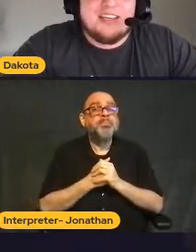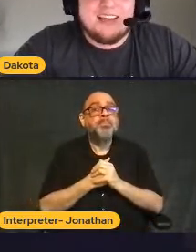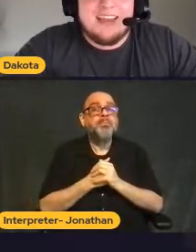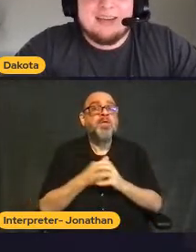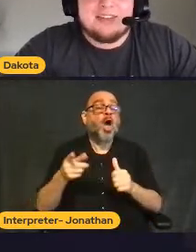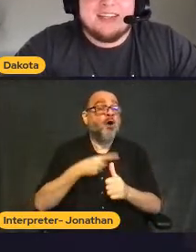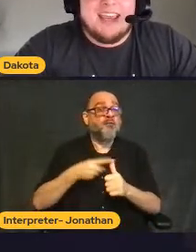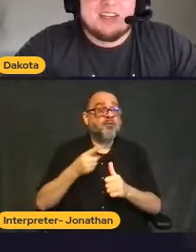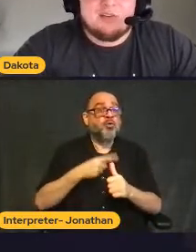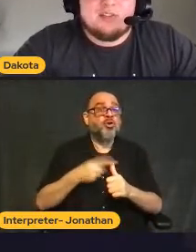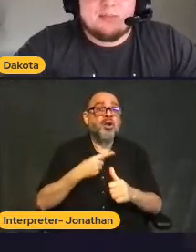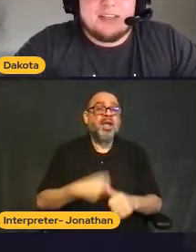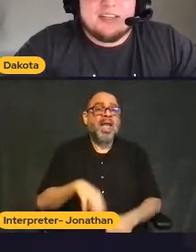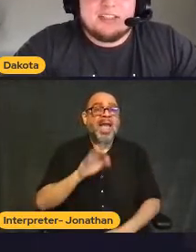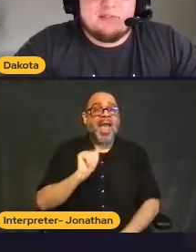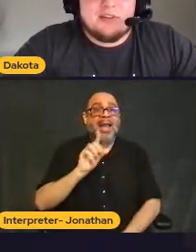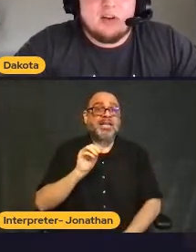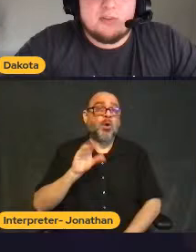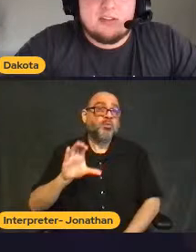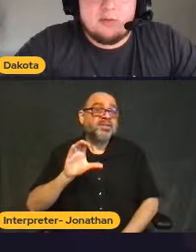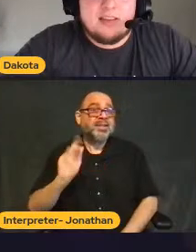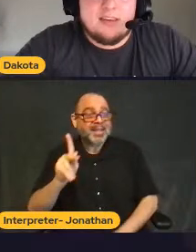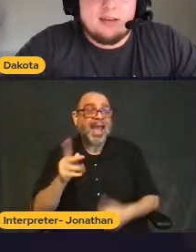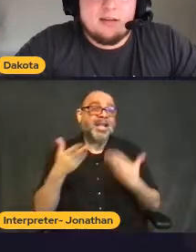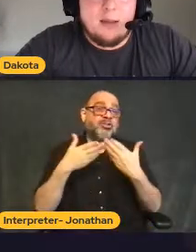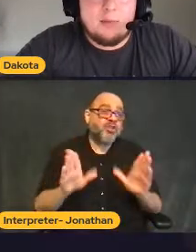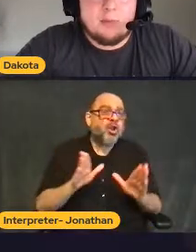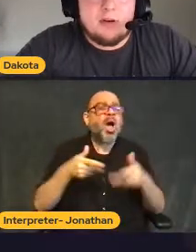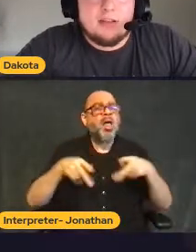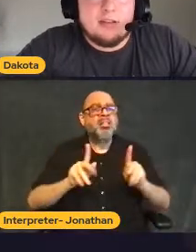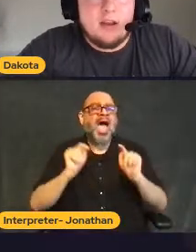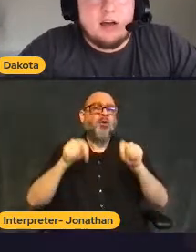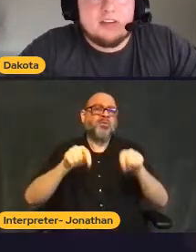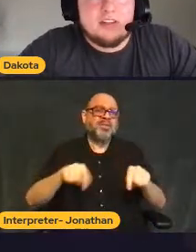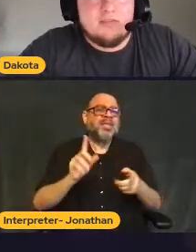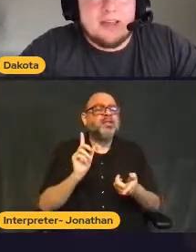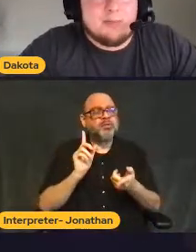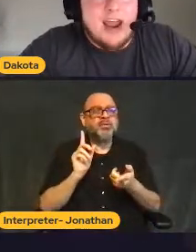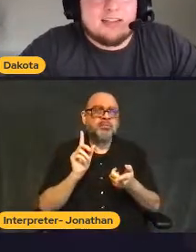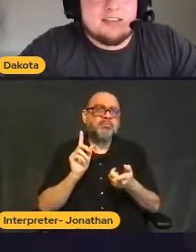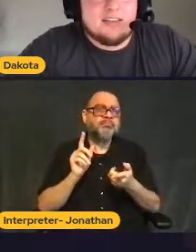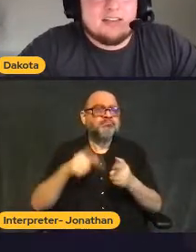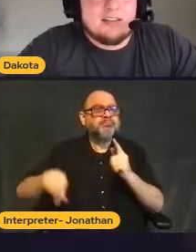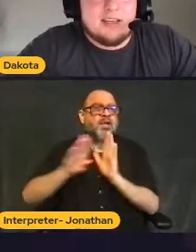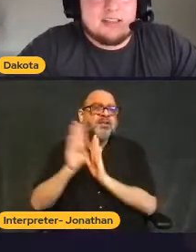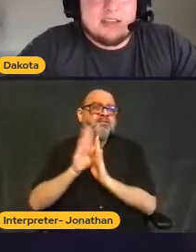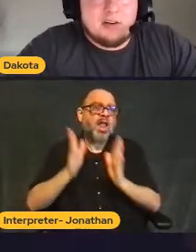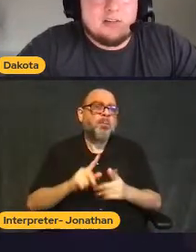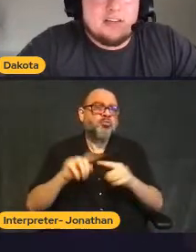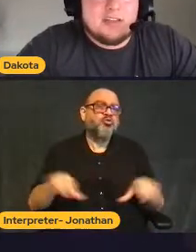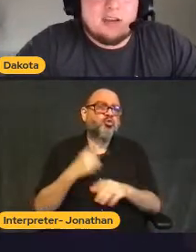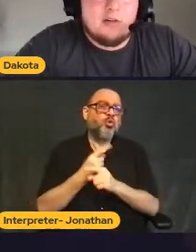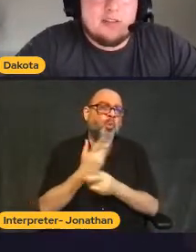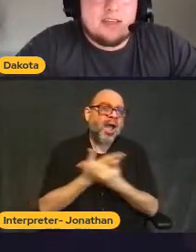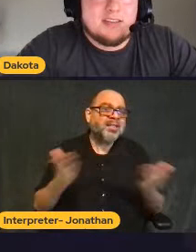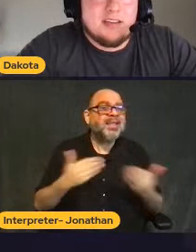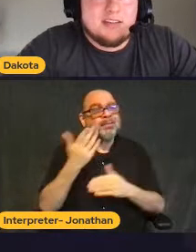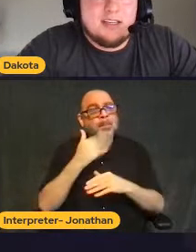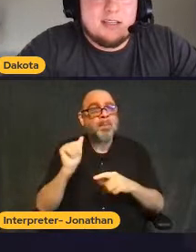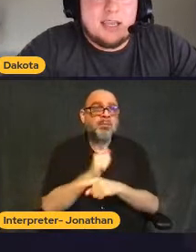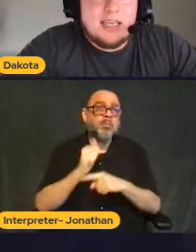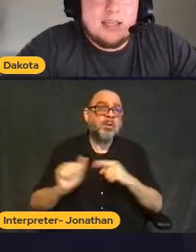First of all, the AWS CDK in general just makes it easier for developers to do the right thing. I mean, we're putting the knowledge of best practices, like I said, as early as it can